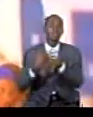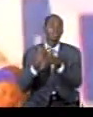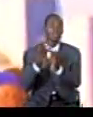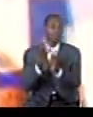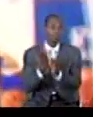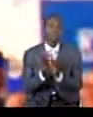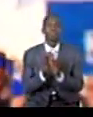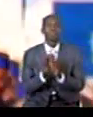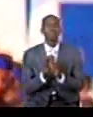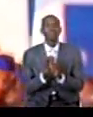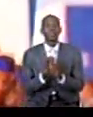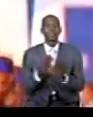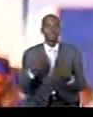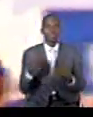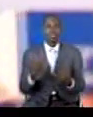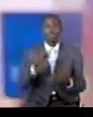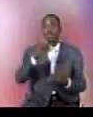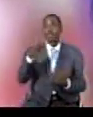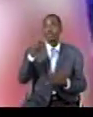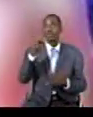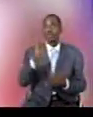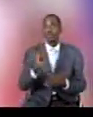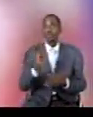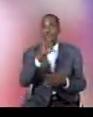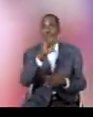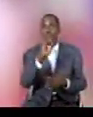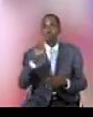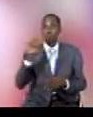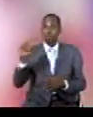June 2021 was divine connection.